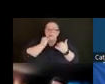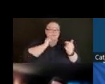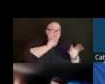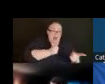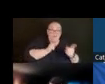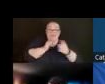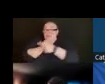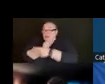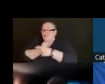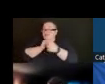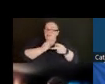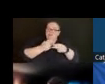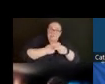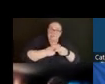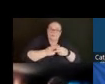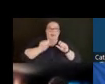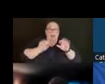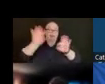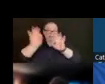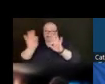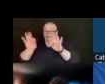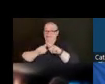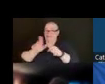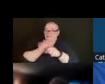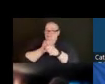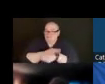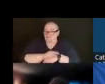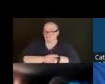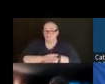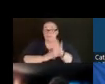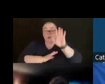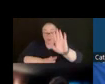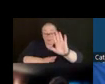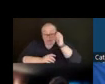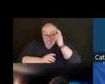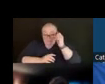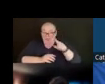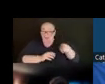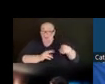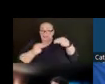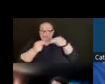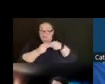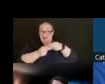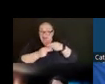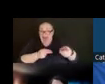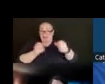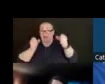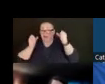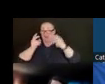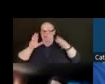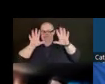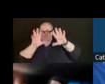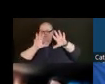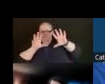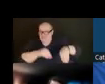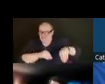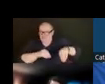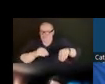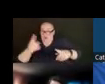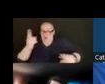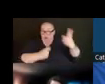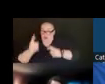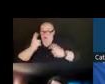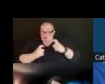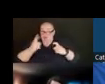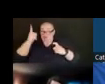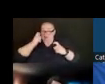This slide usually generates a lot of questions. So with everybody's patience, I'm going to stop the share a moment and check on questions now